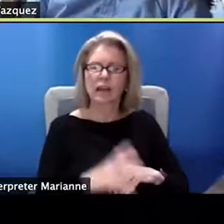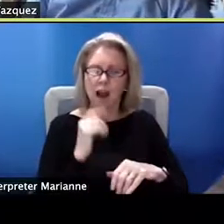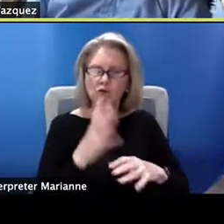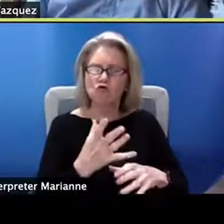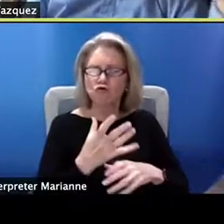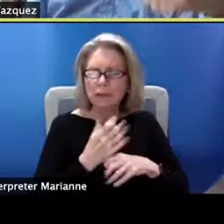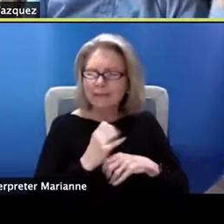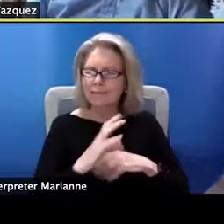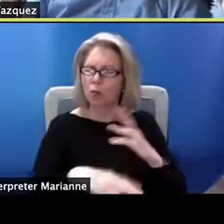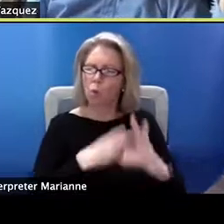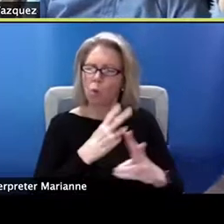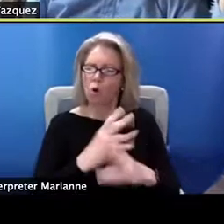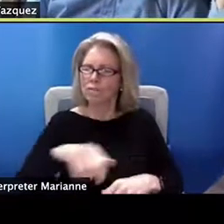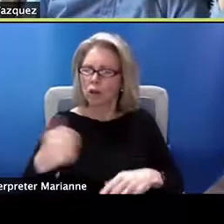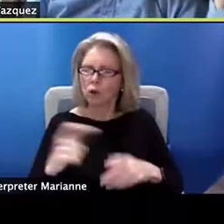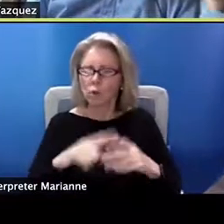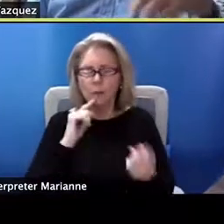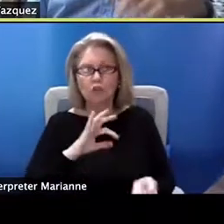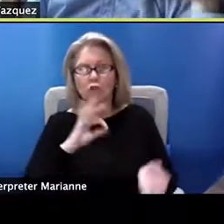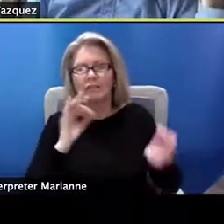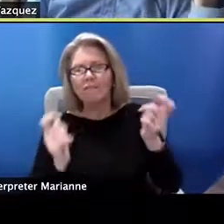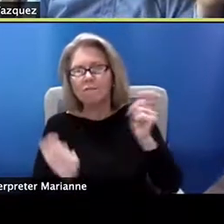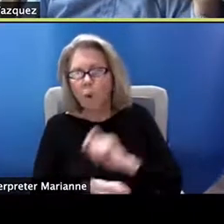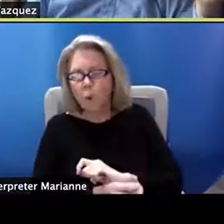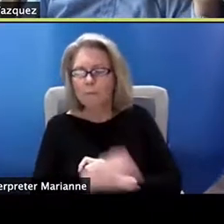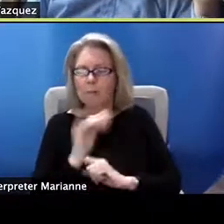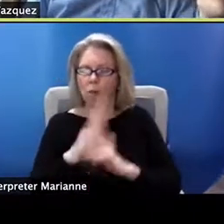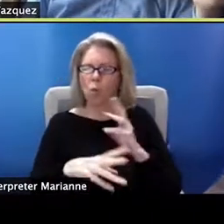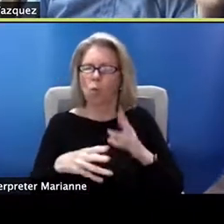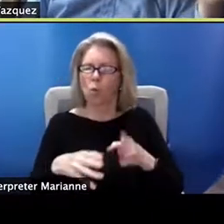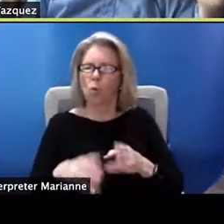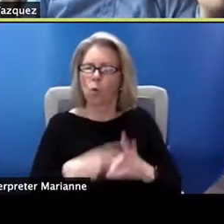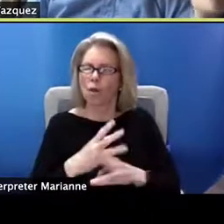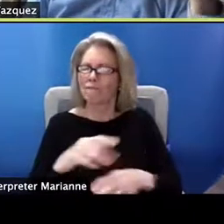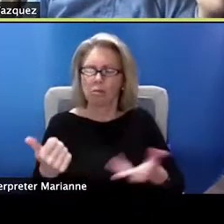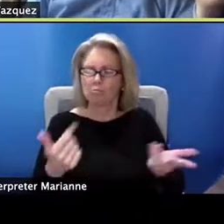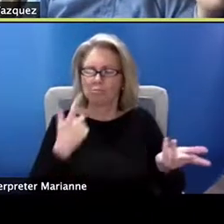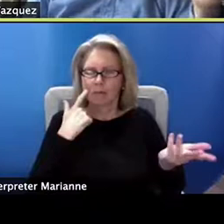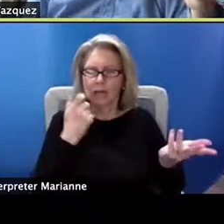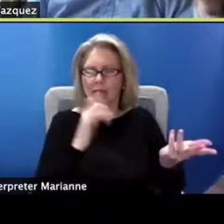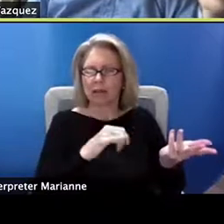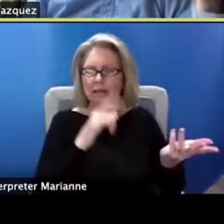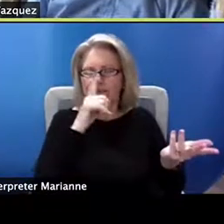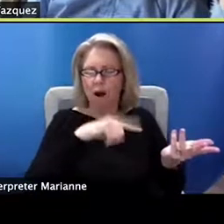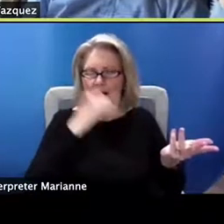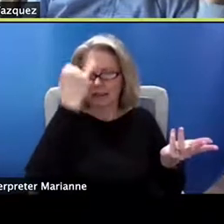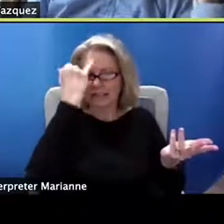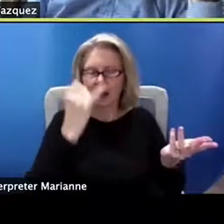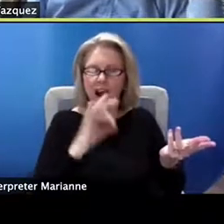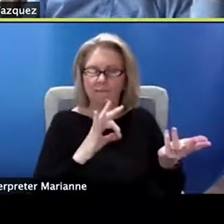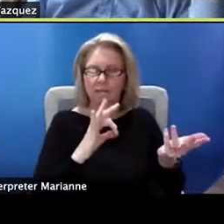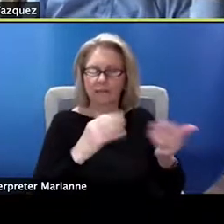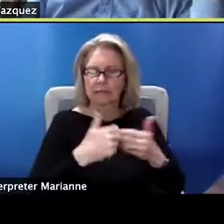the world of others, to be transformed by the world of others, because it is forced into a false unity that is separate, that is in